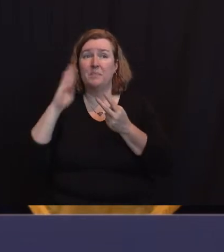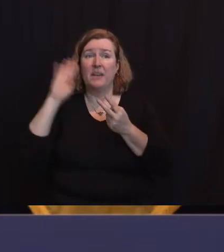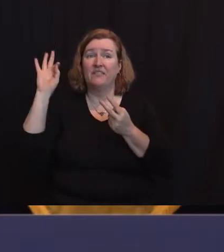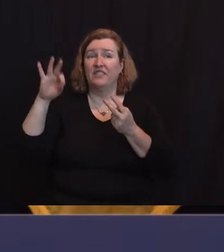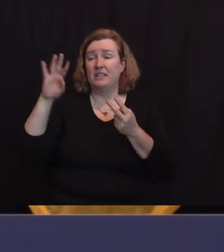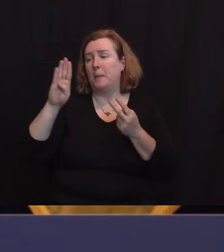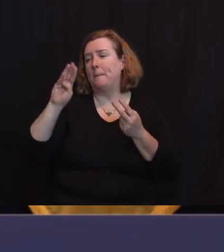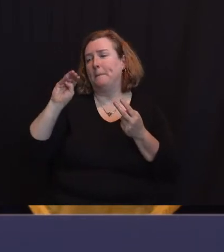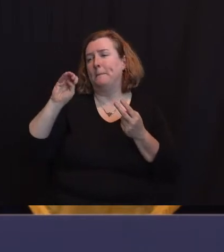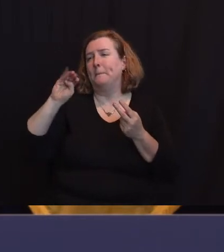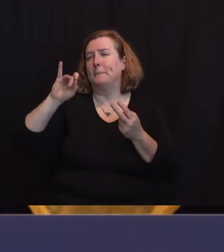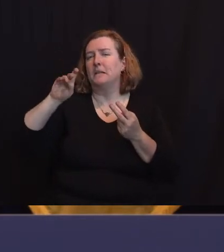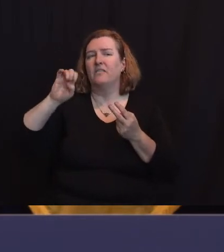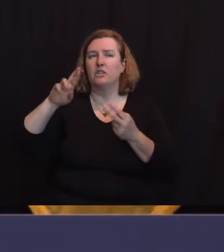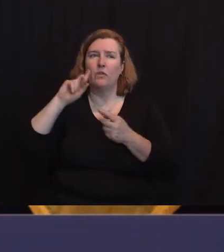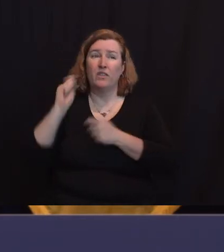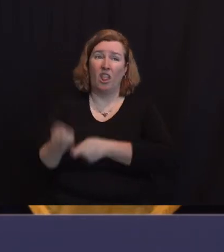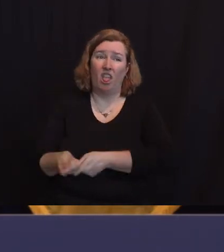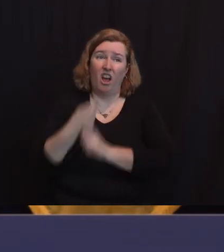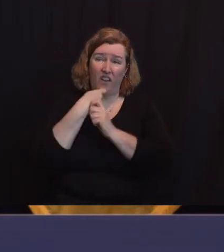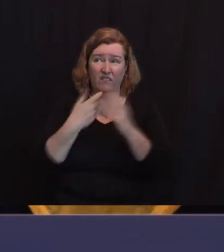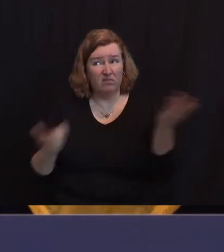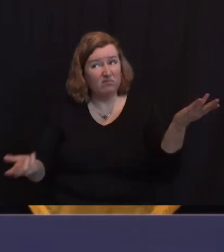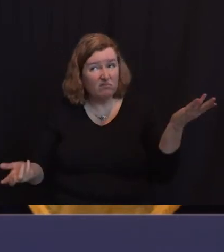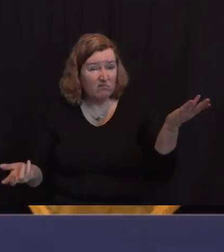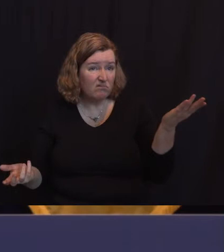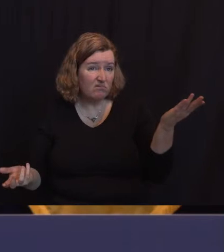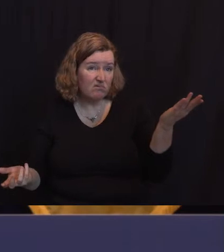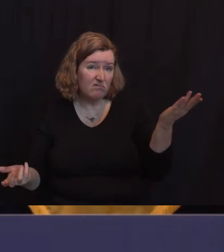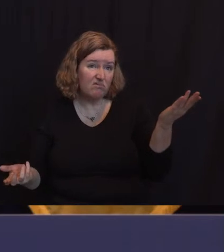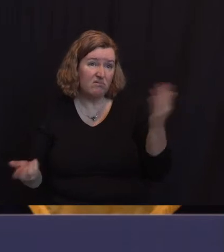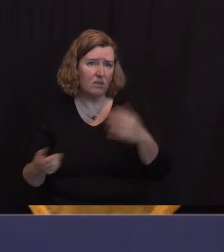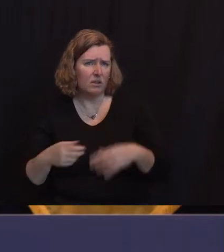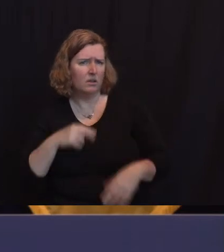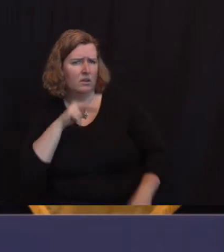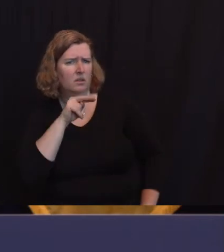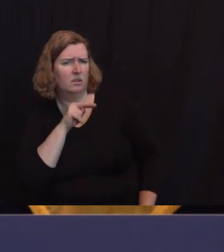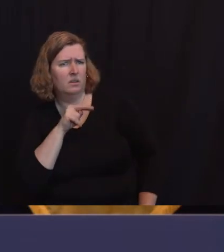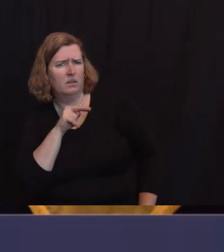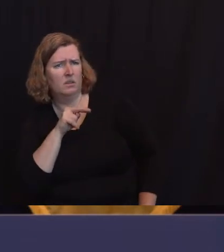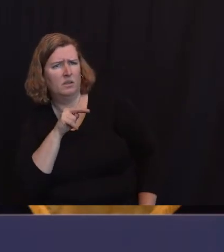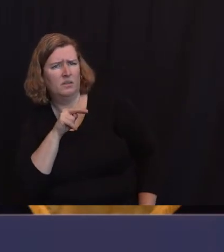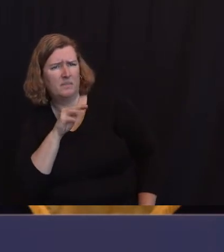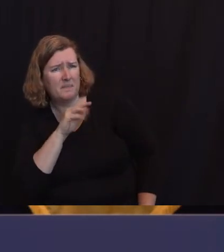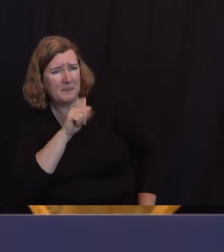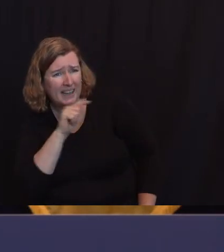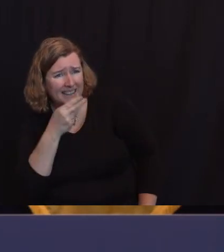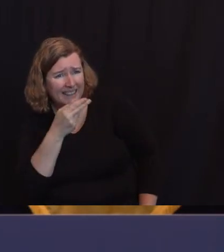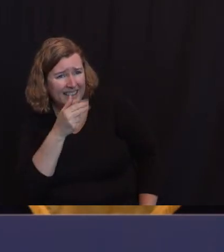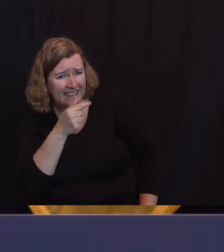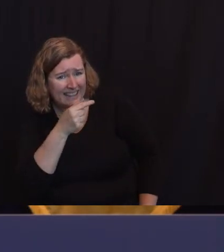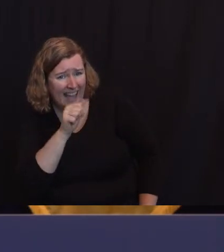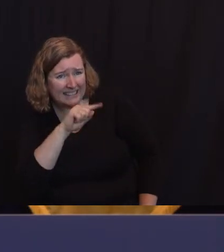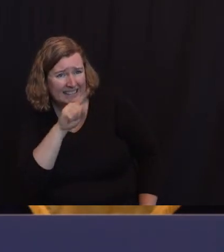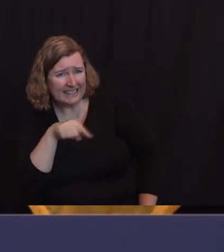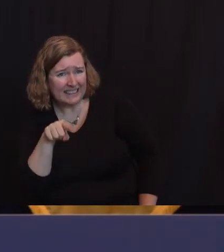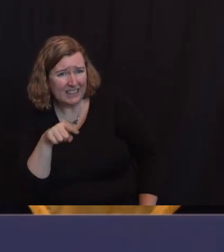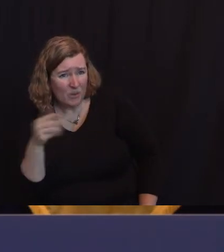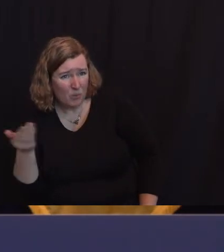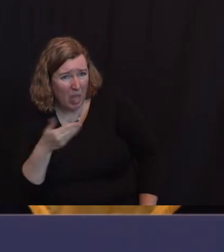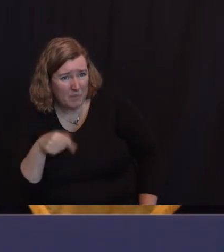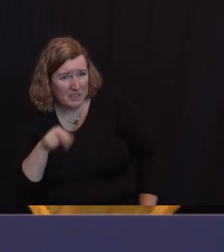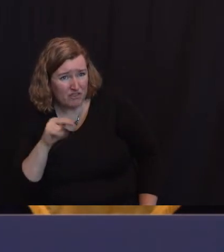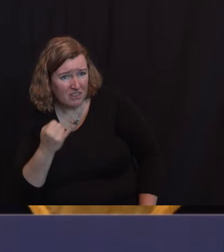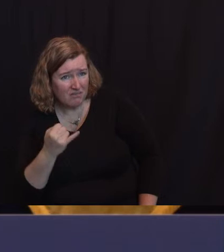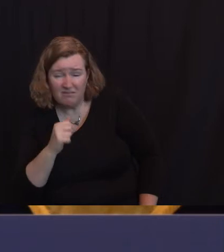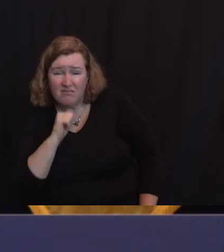I think I understood the last. He's still not welcome here, period. I don't have any more color on that. And he's less welcome